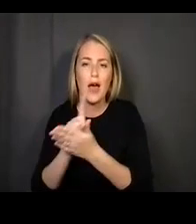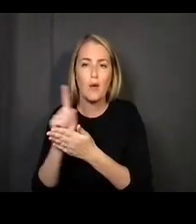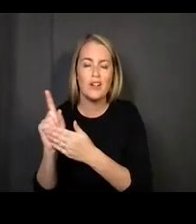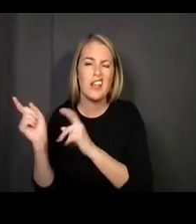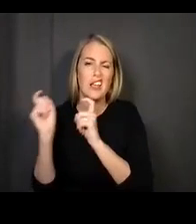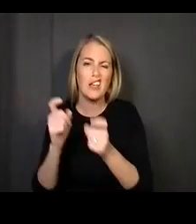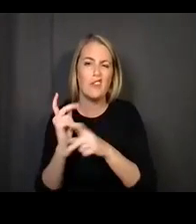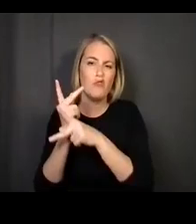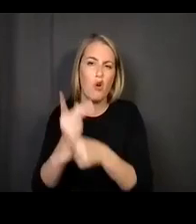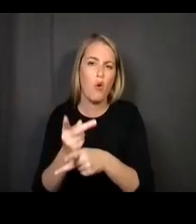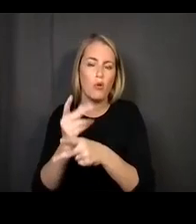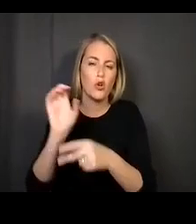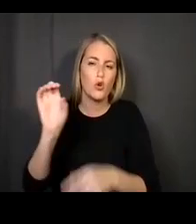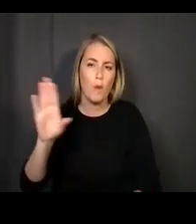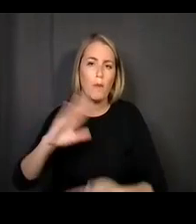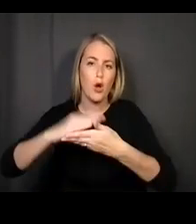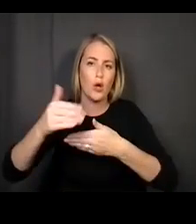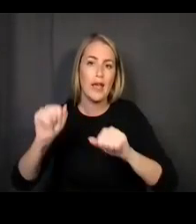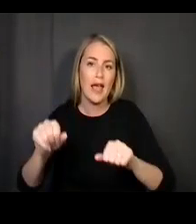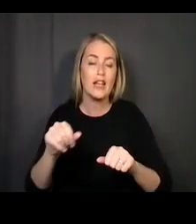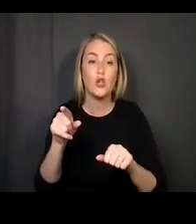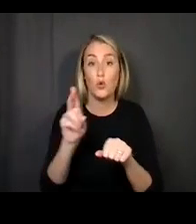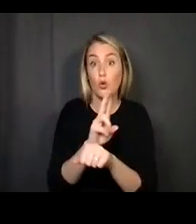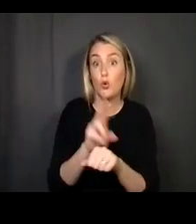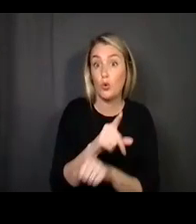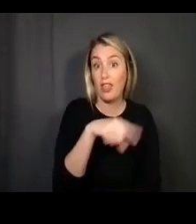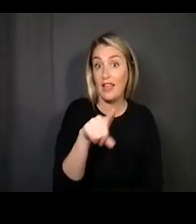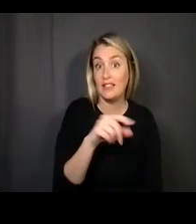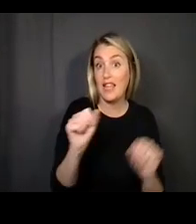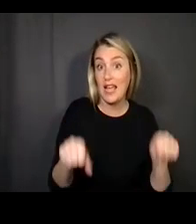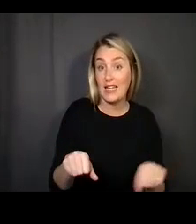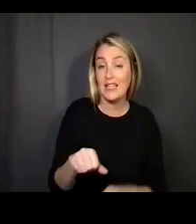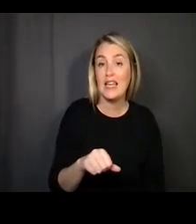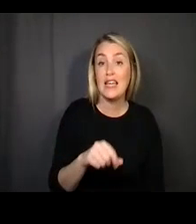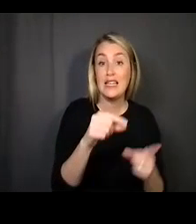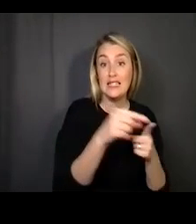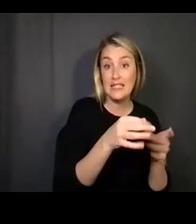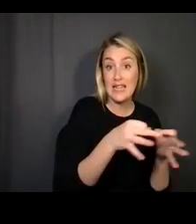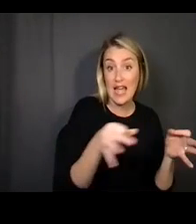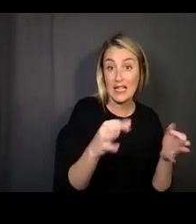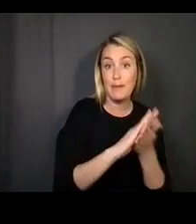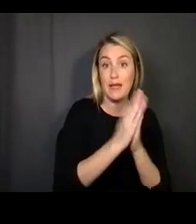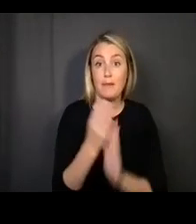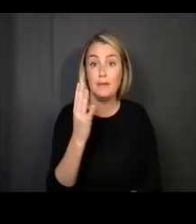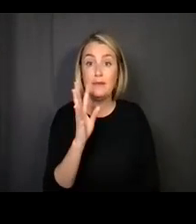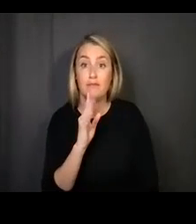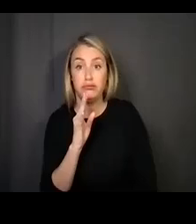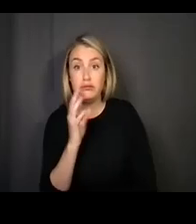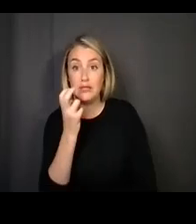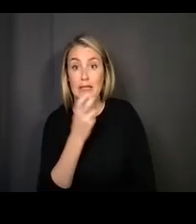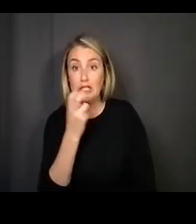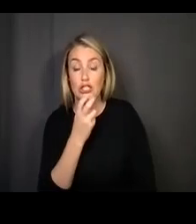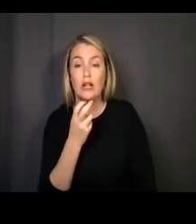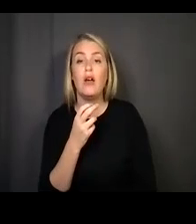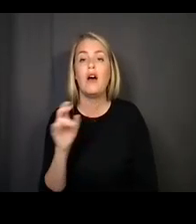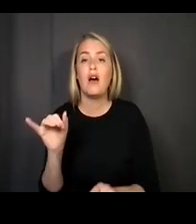one. So this will give Si you quieren hacer uso de esto, pueden dirigirse a la oficina para que se les explique cómo se puede utilizar. so